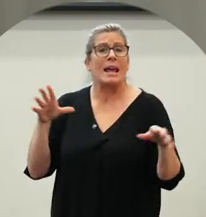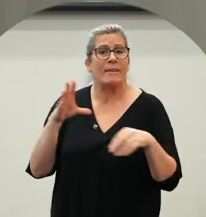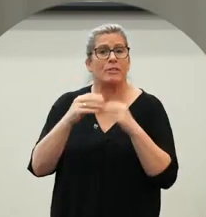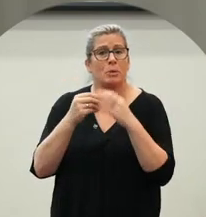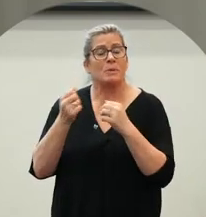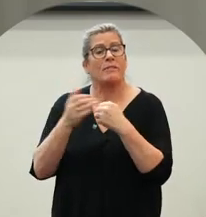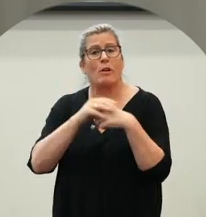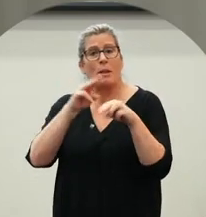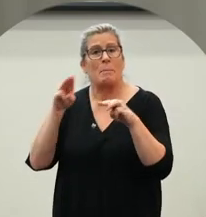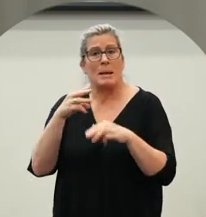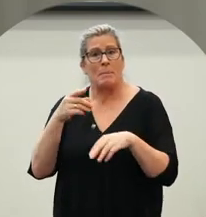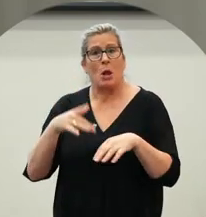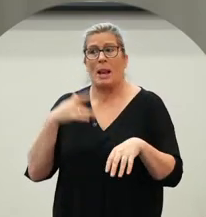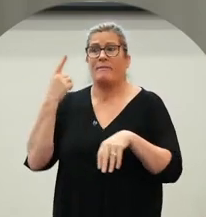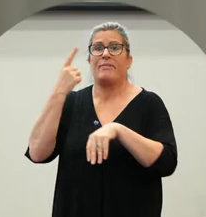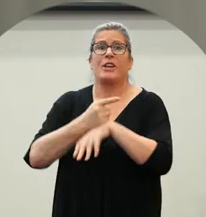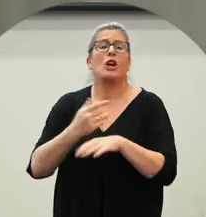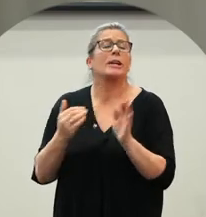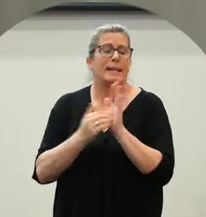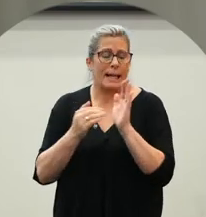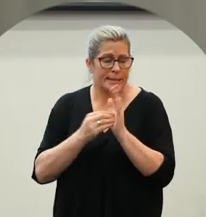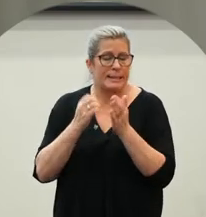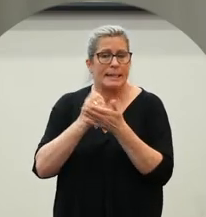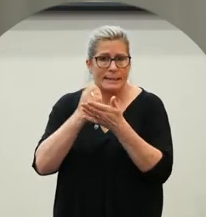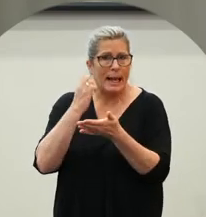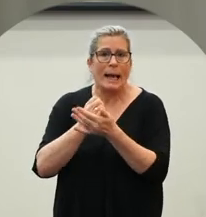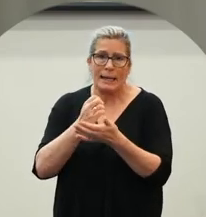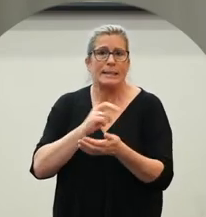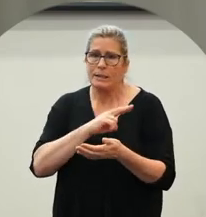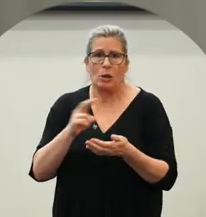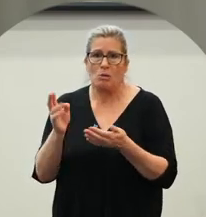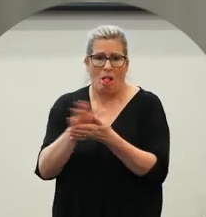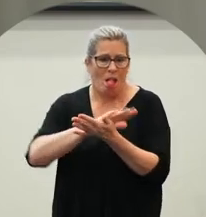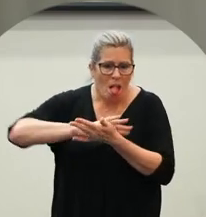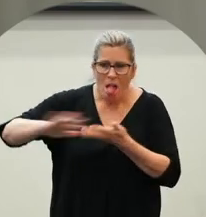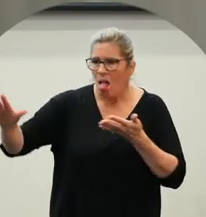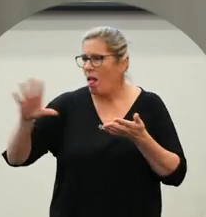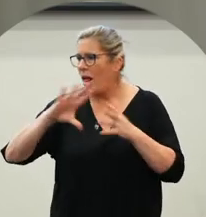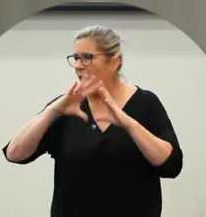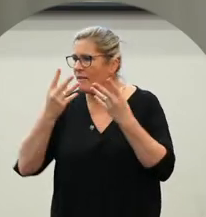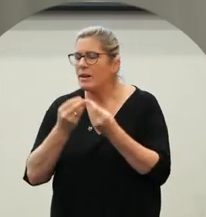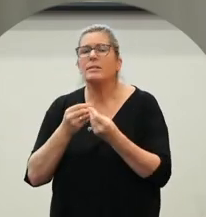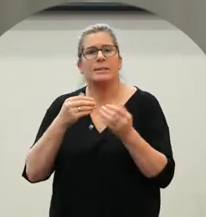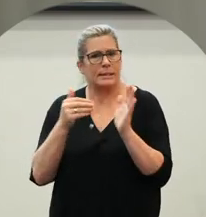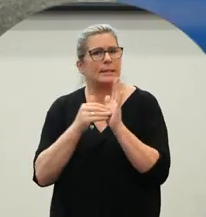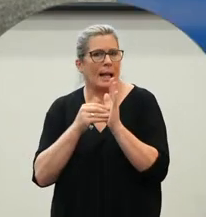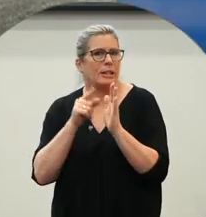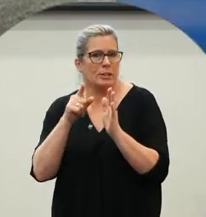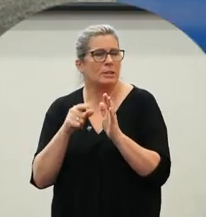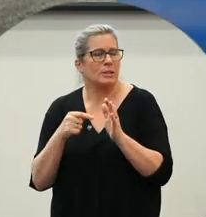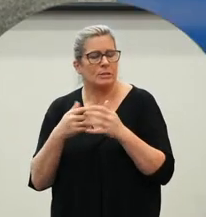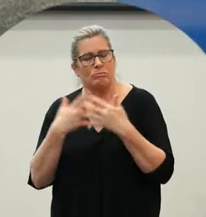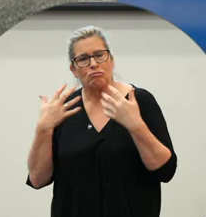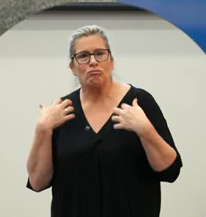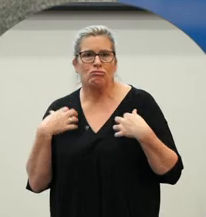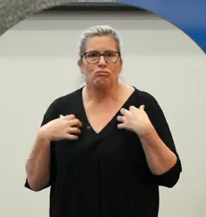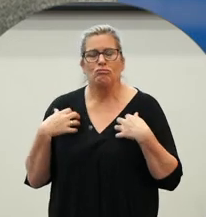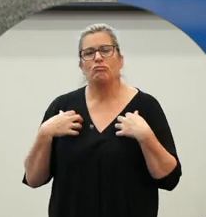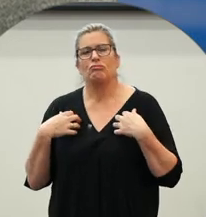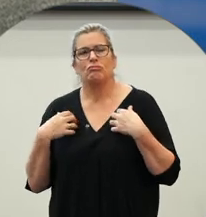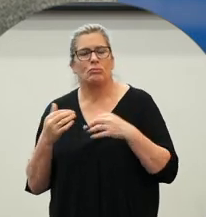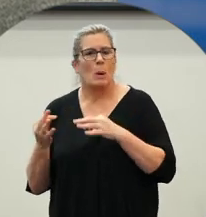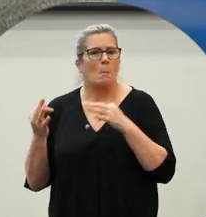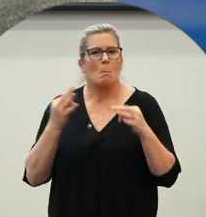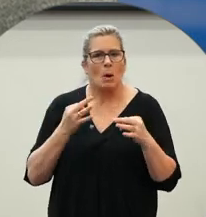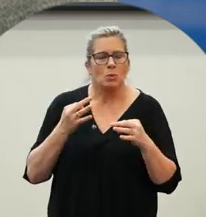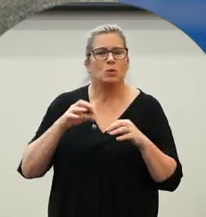people of the country exactly, rather yeah. than exactly, take yeah. everything with them. And she was very interested in post-colonial issues at a